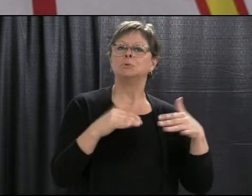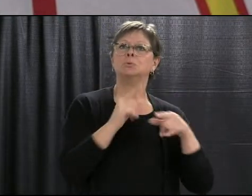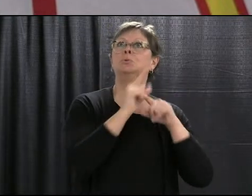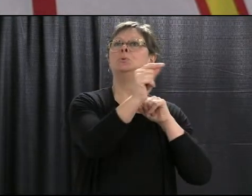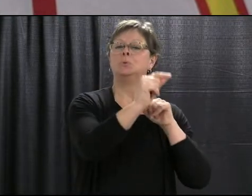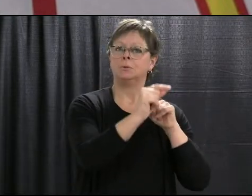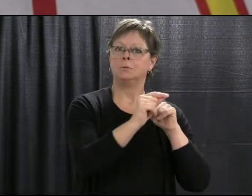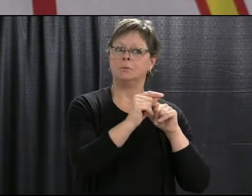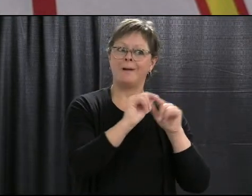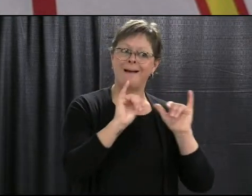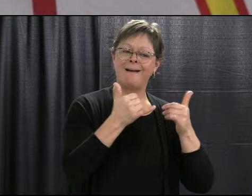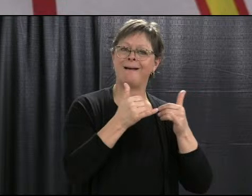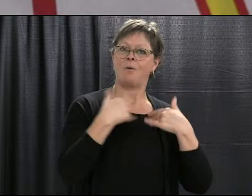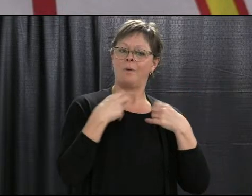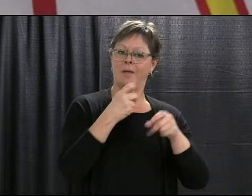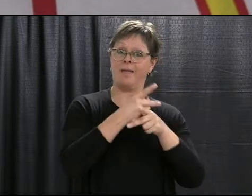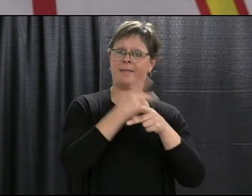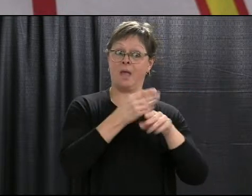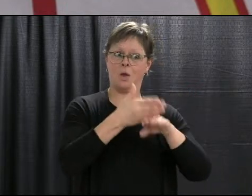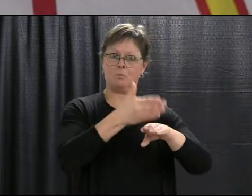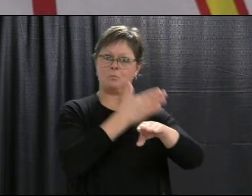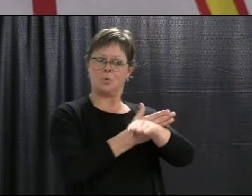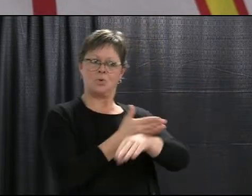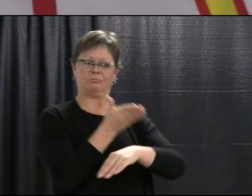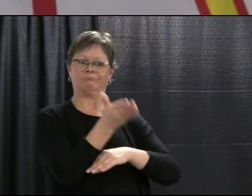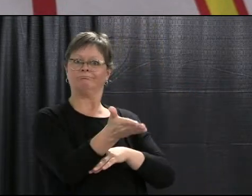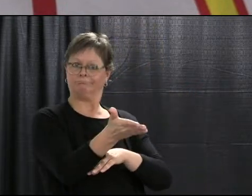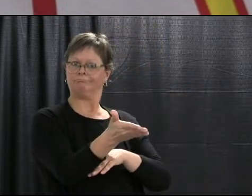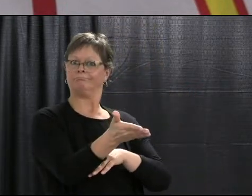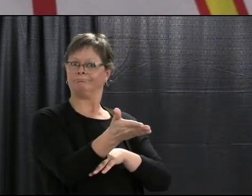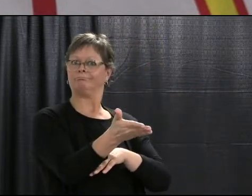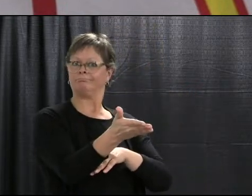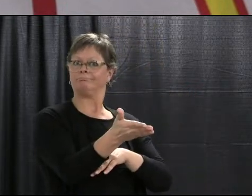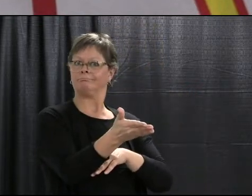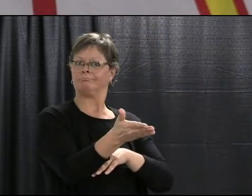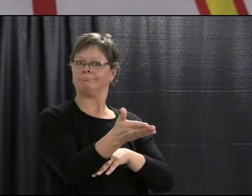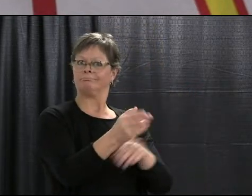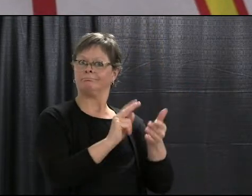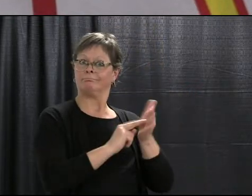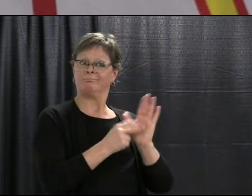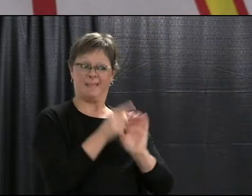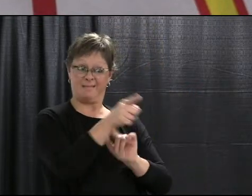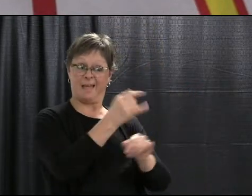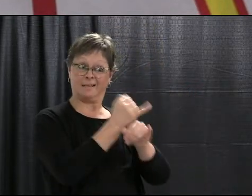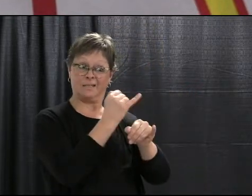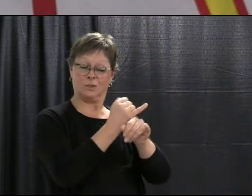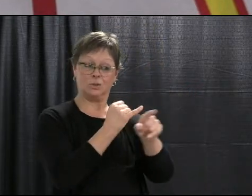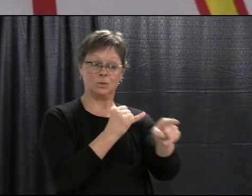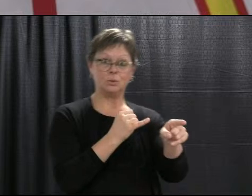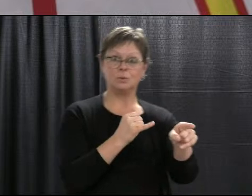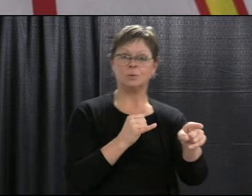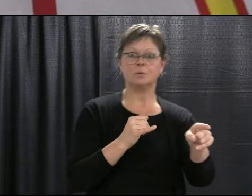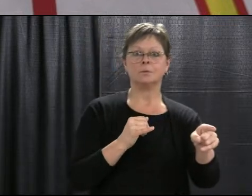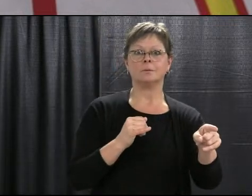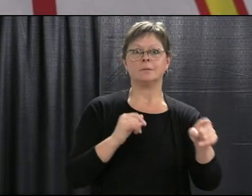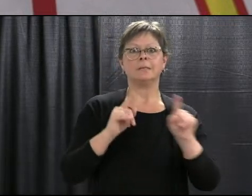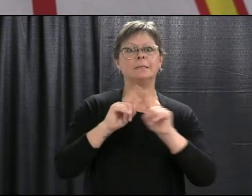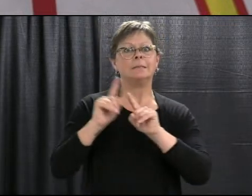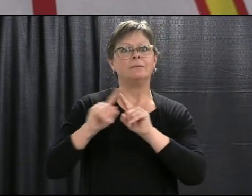improvement in healthcare that has been able to attract the first